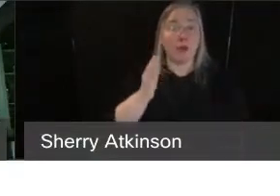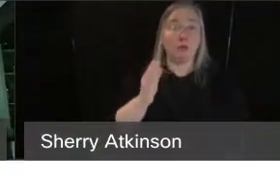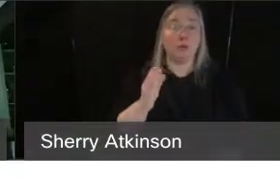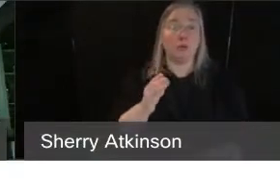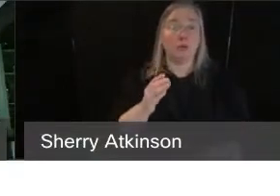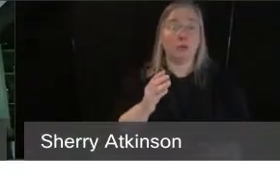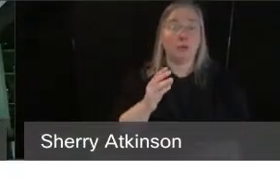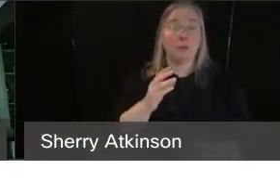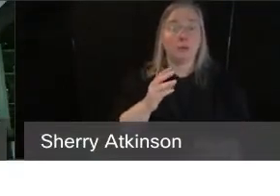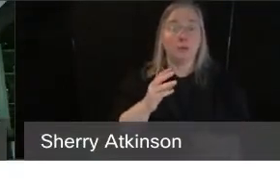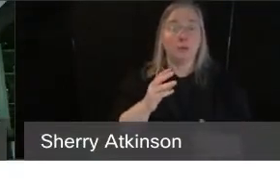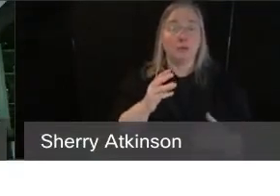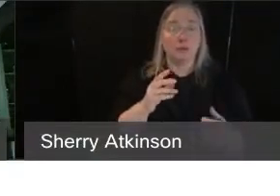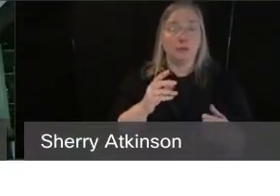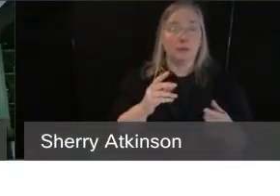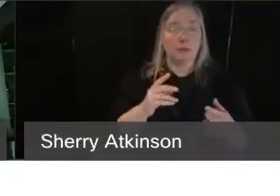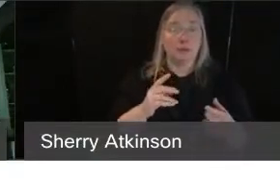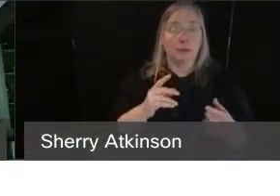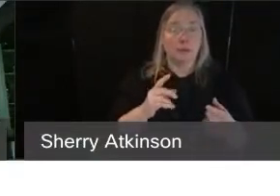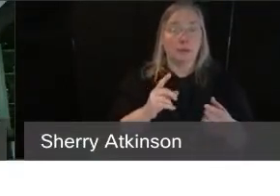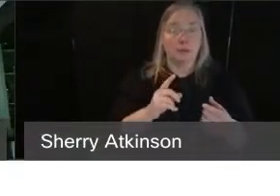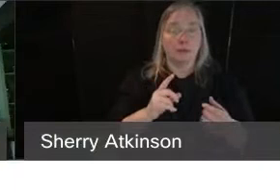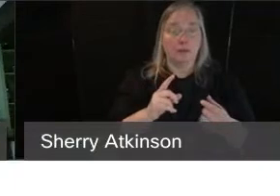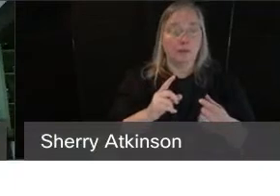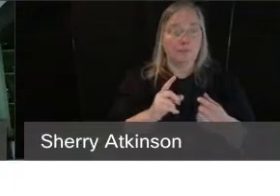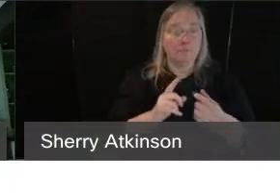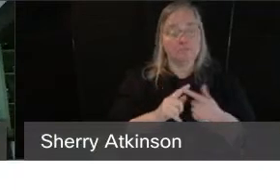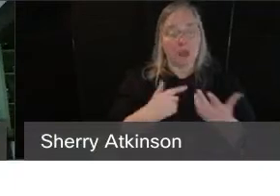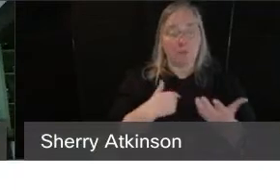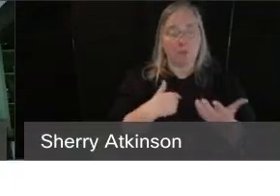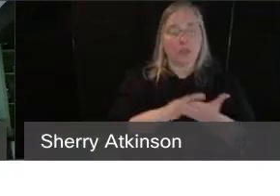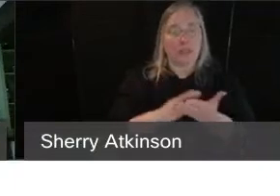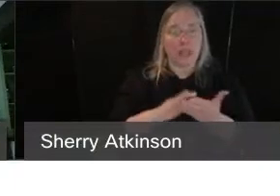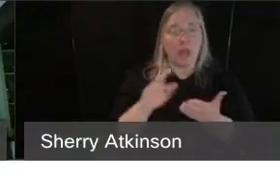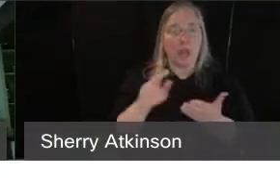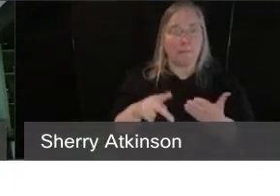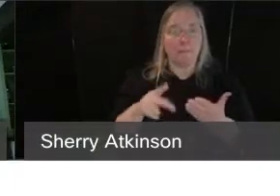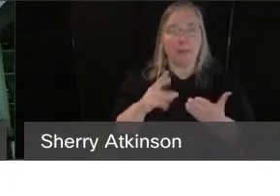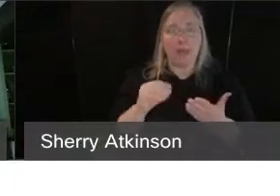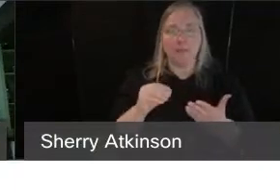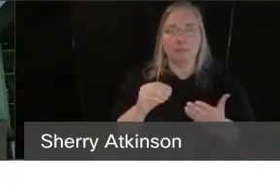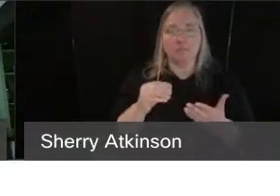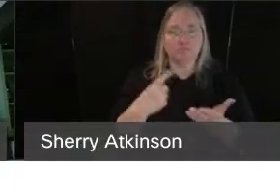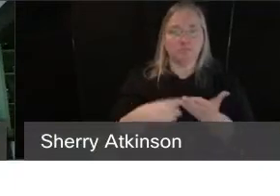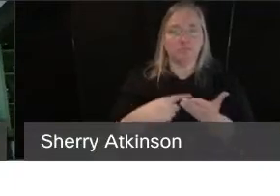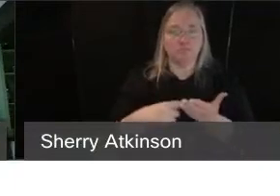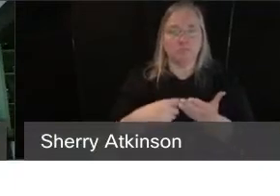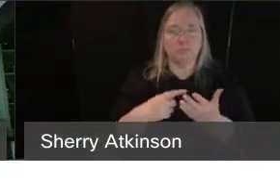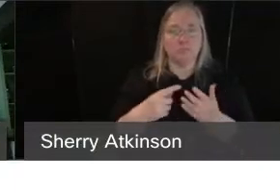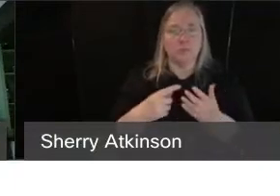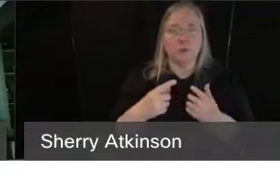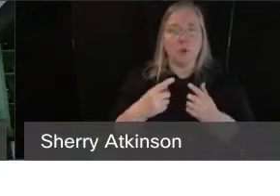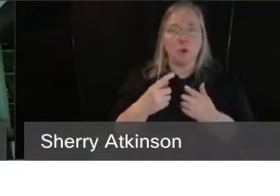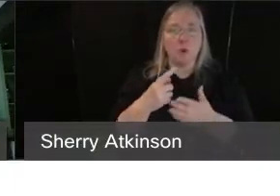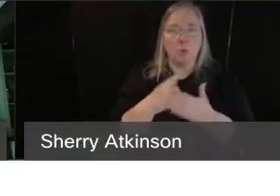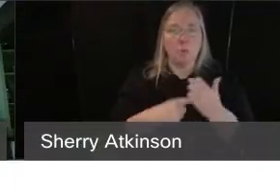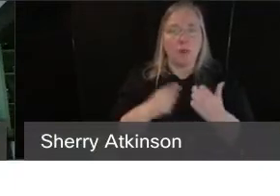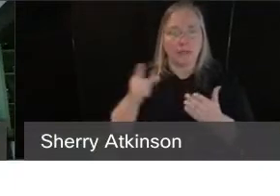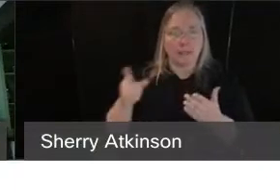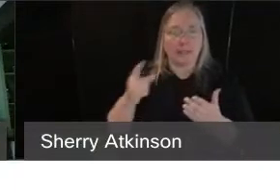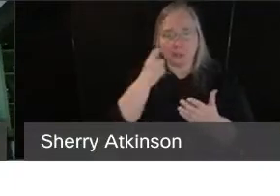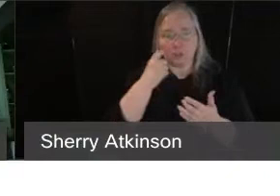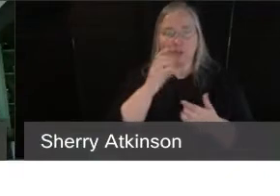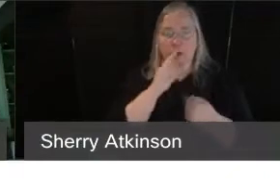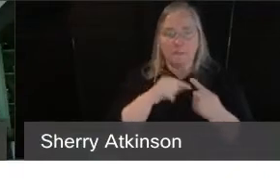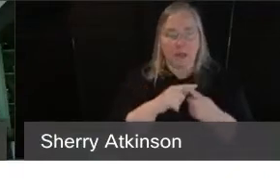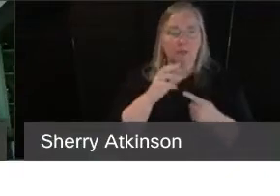the Tibet cleanup here and take what Darius has kind of talked about from the national Maryland economy and try to translate it into what does